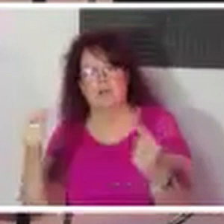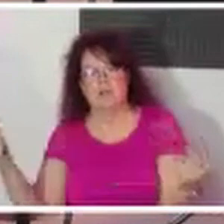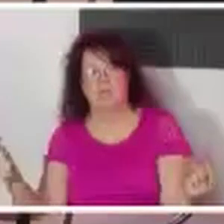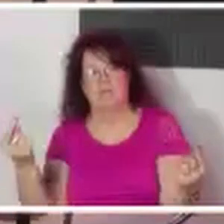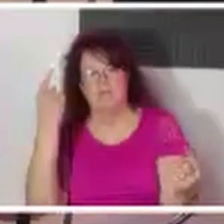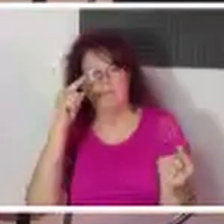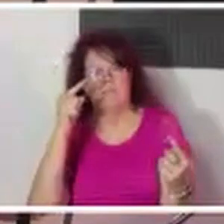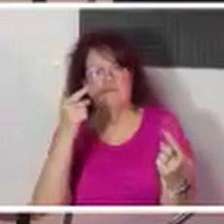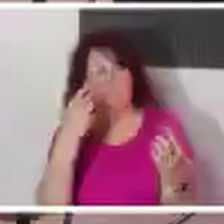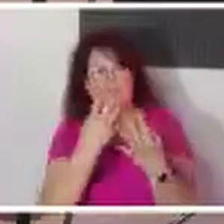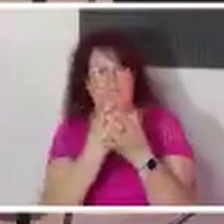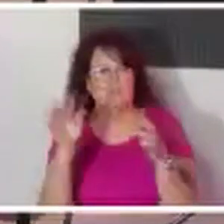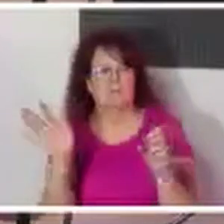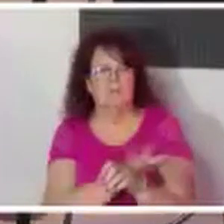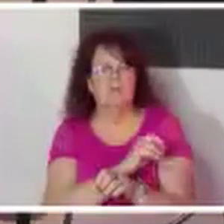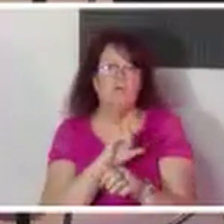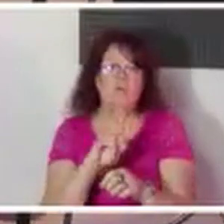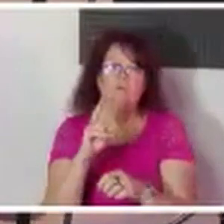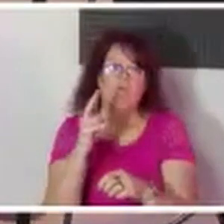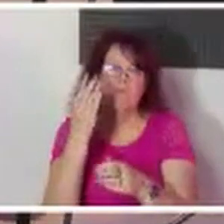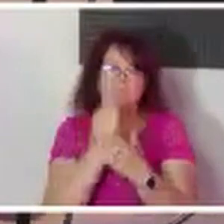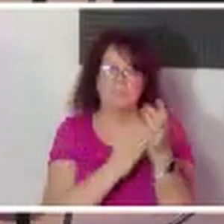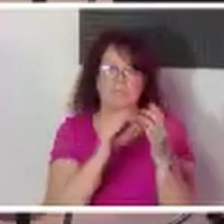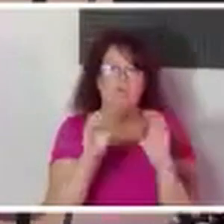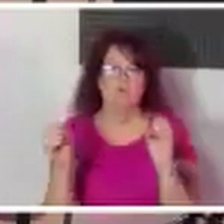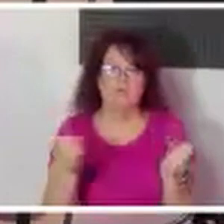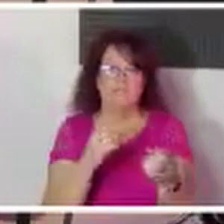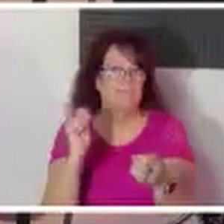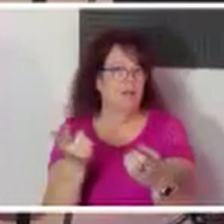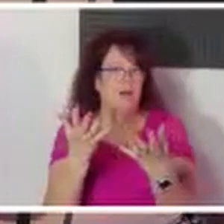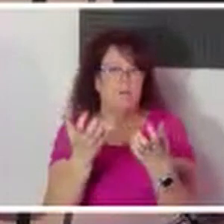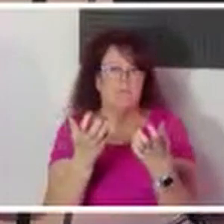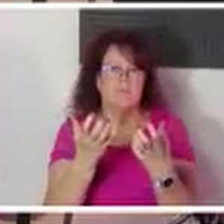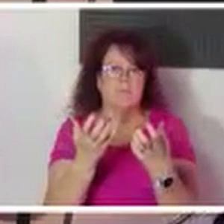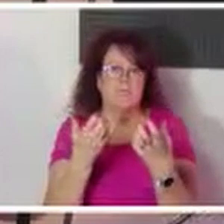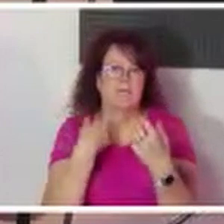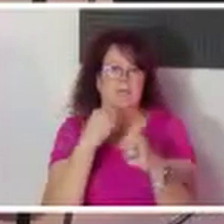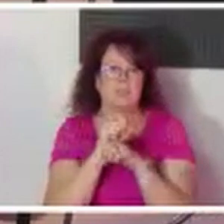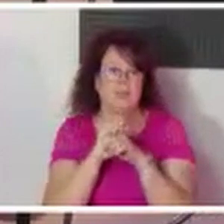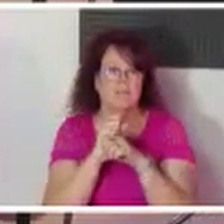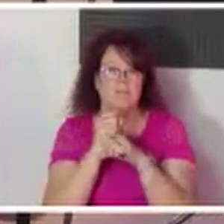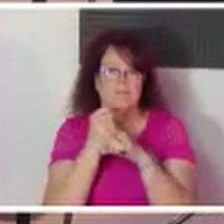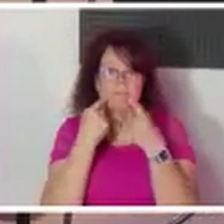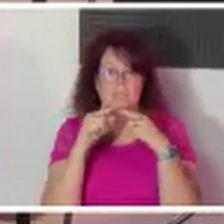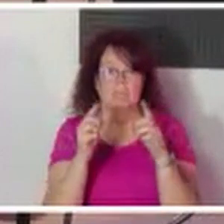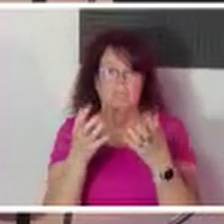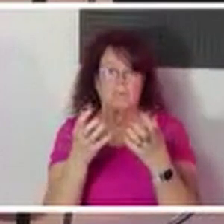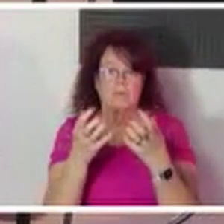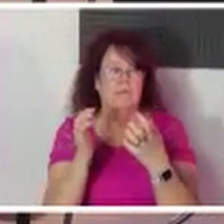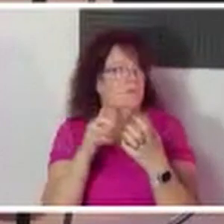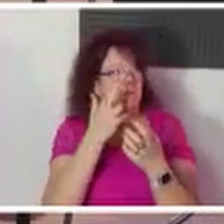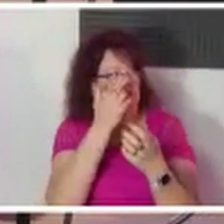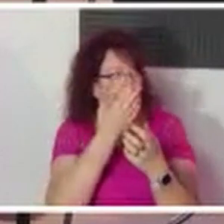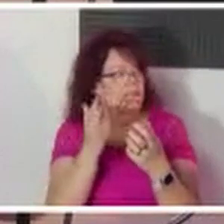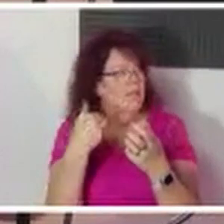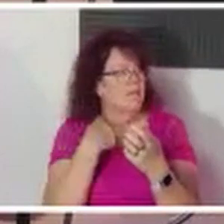entirely. We're a sunsetting organization, which means we all want to lose our jobs eventually, which is a funny